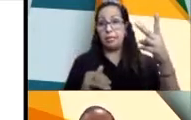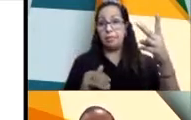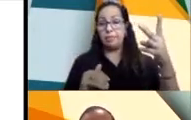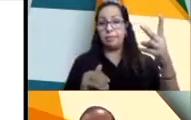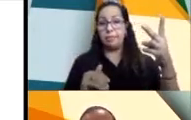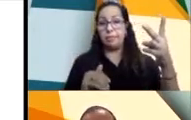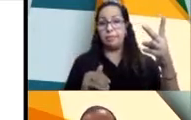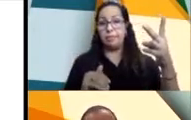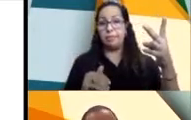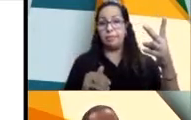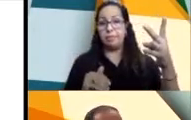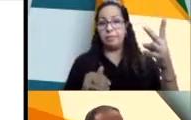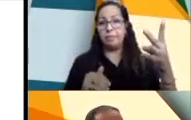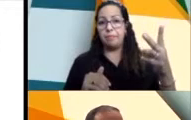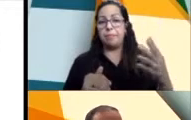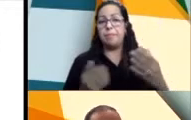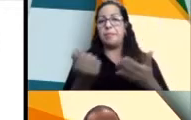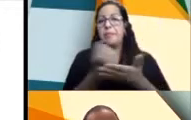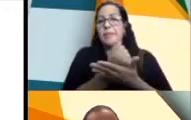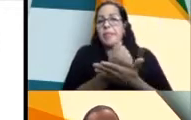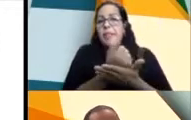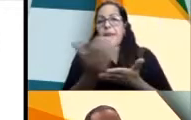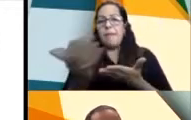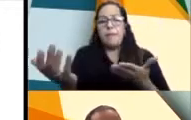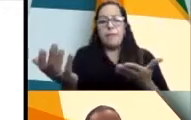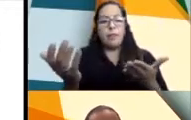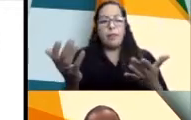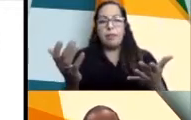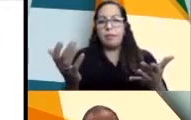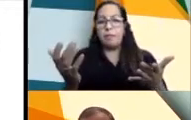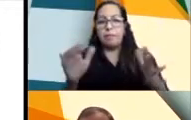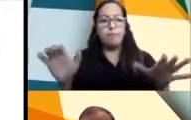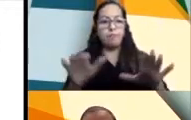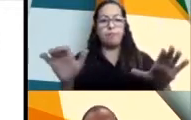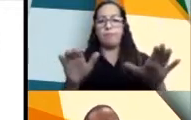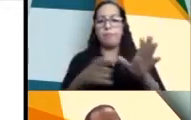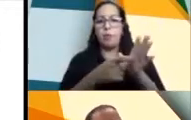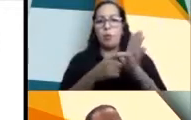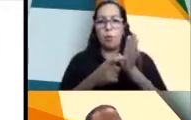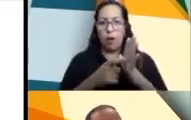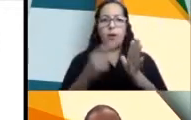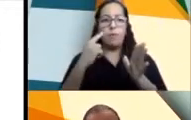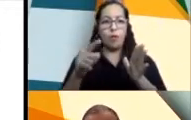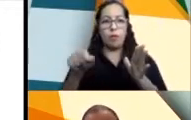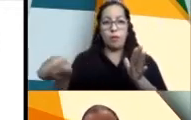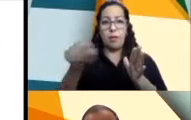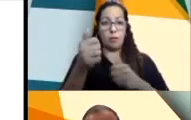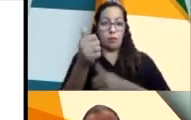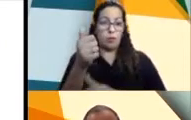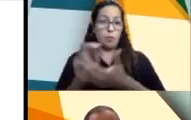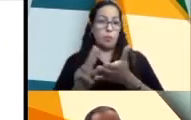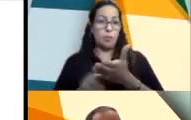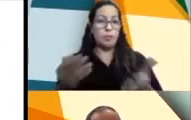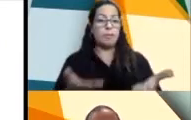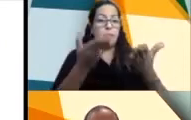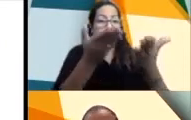all the activities required to for the sub-recipients to submit their